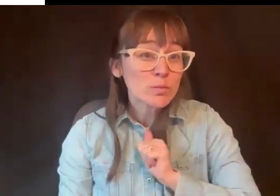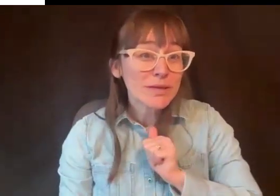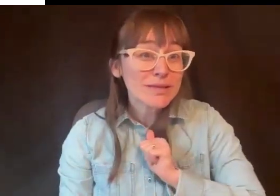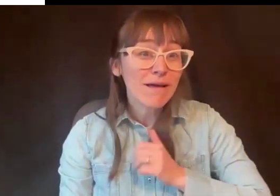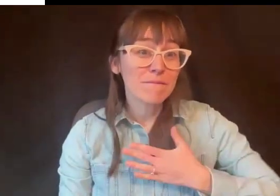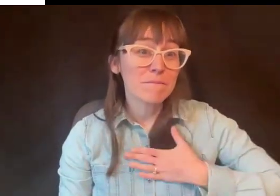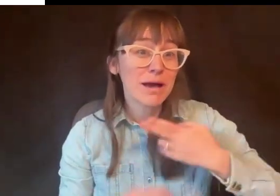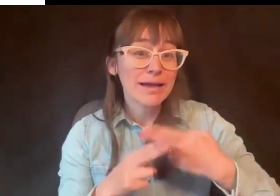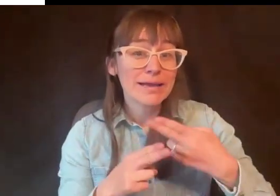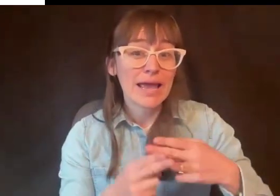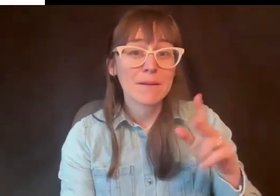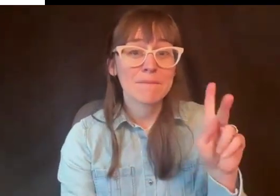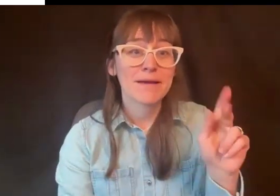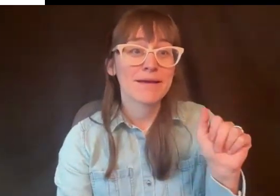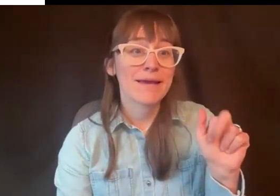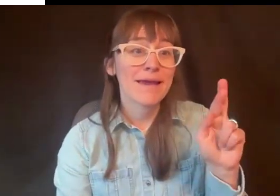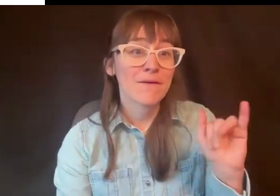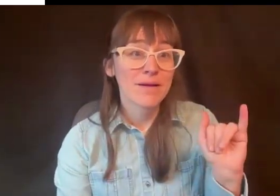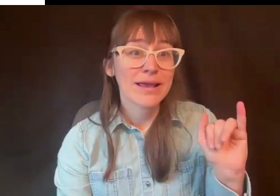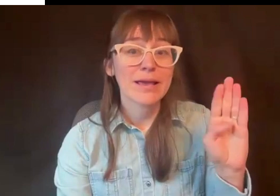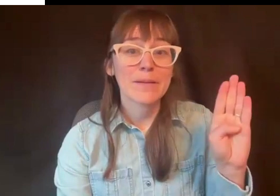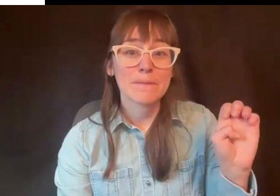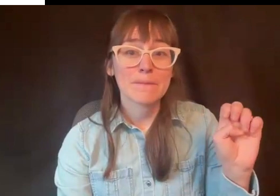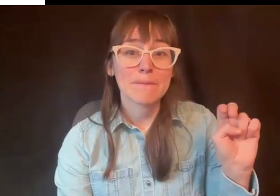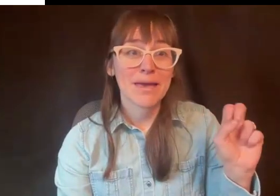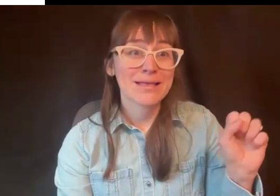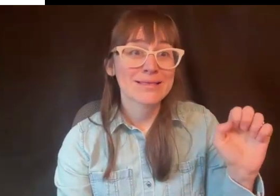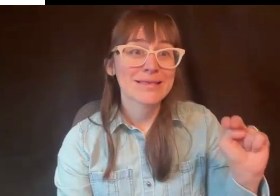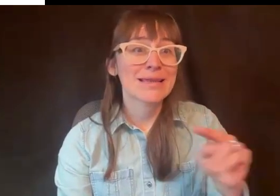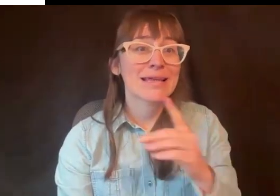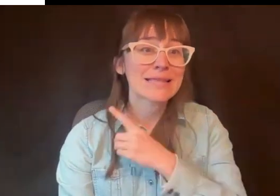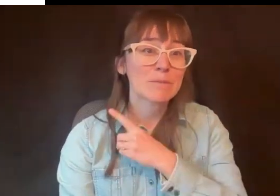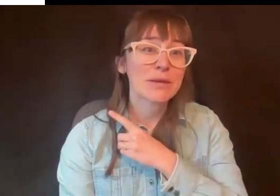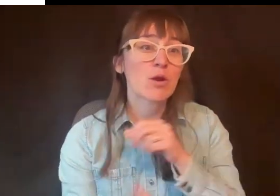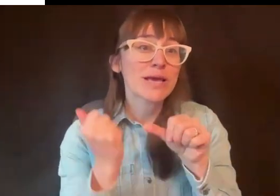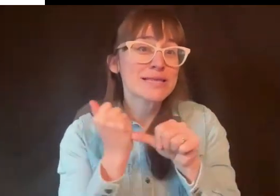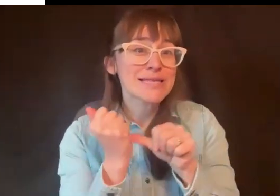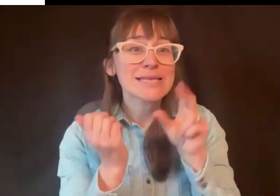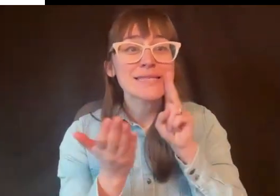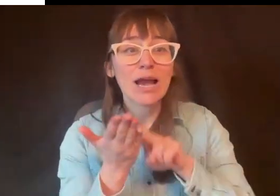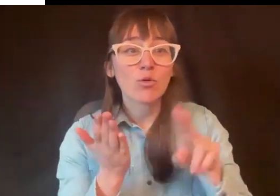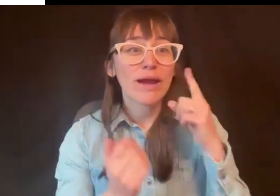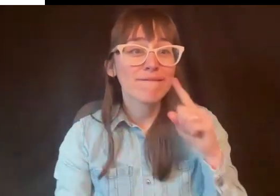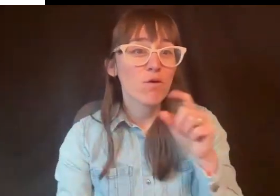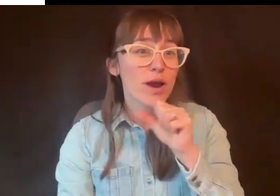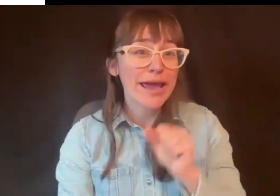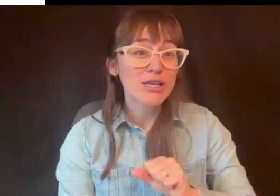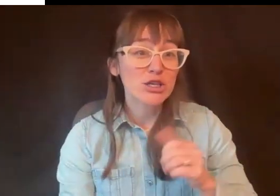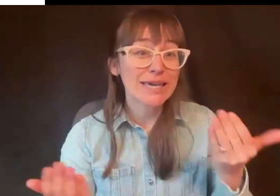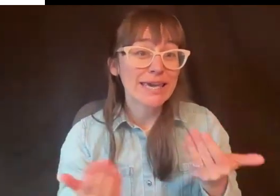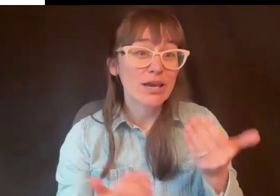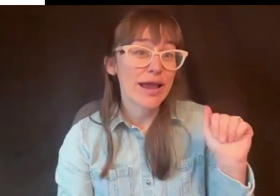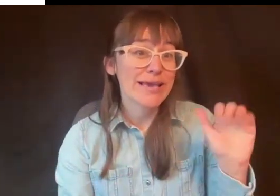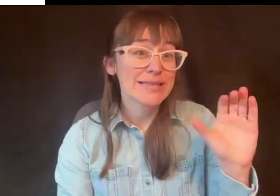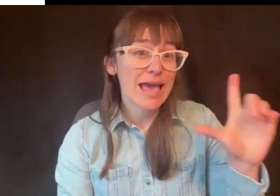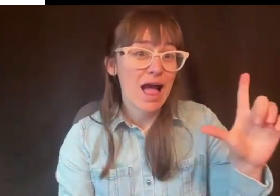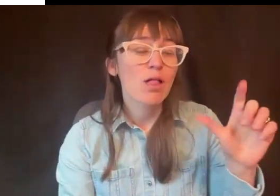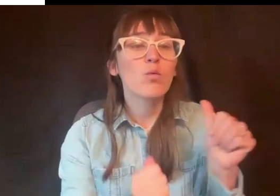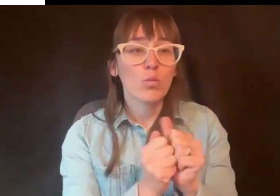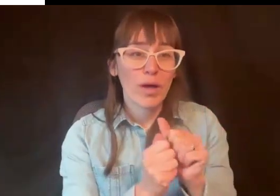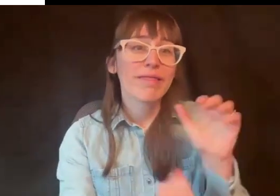name is Carrie Benson. I'm the Deputy Assistant Secretary for Aging here at ACL with the Administration on